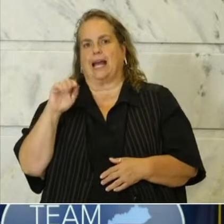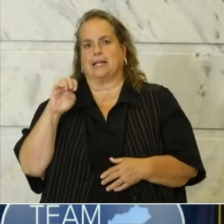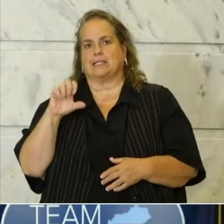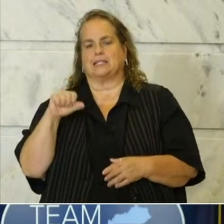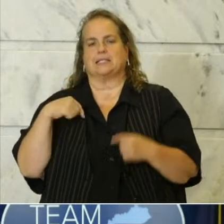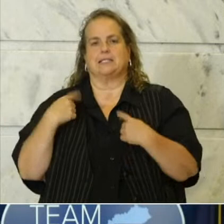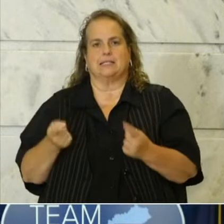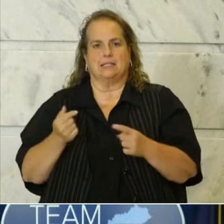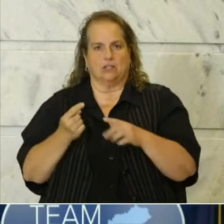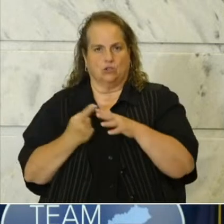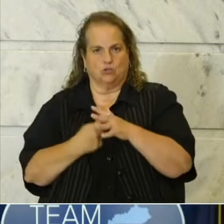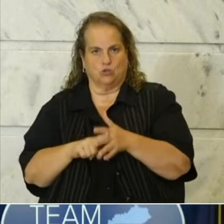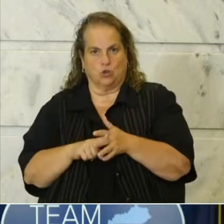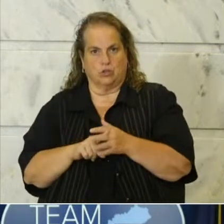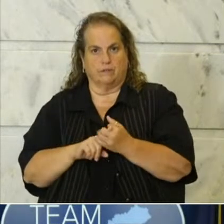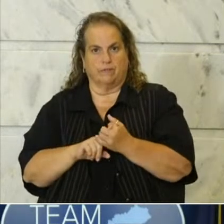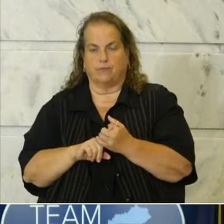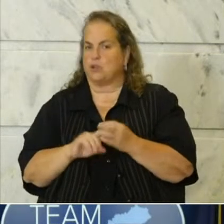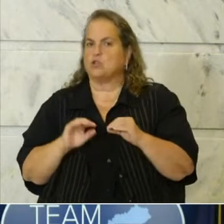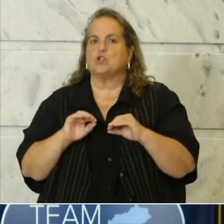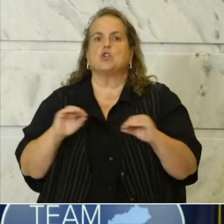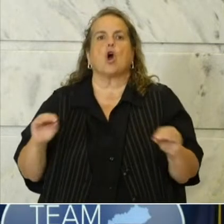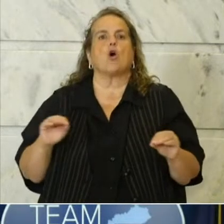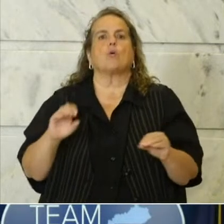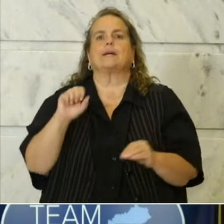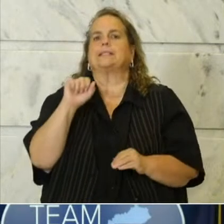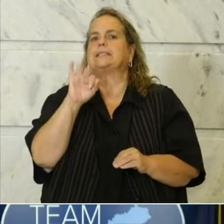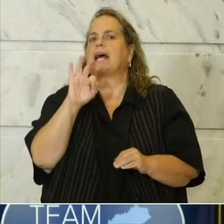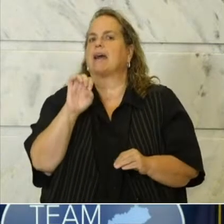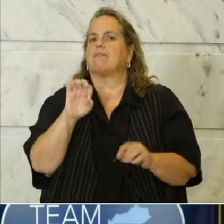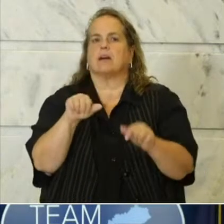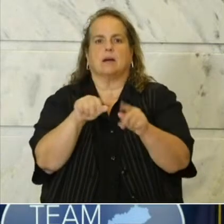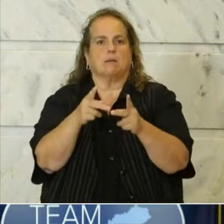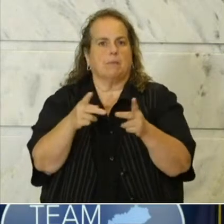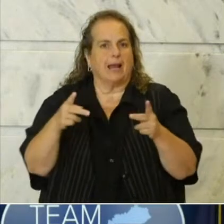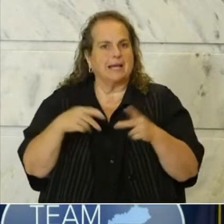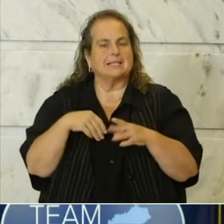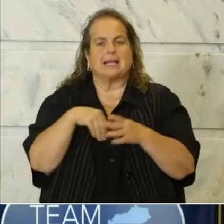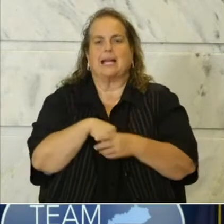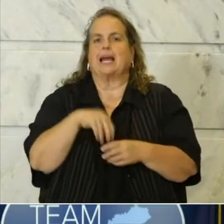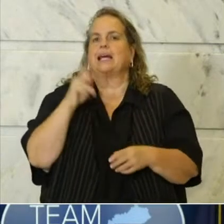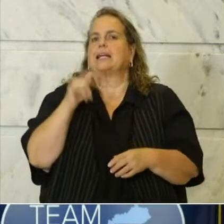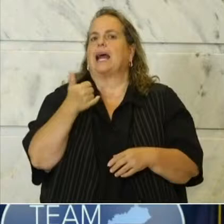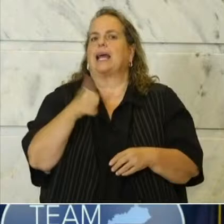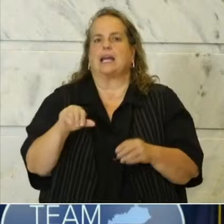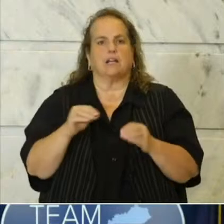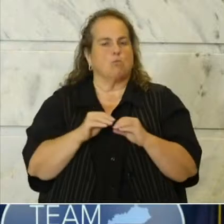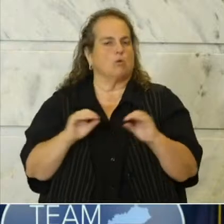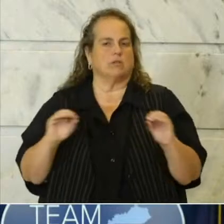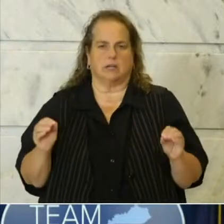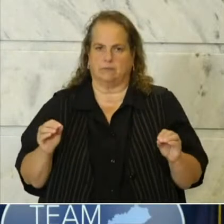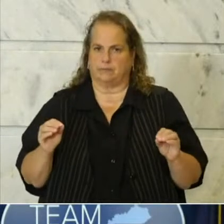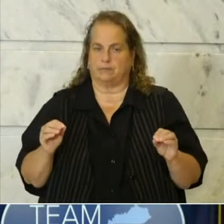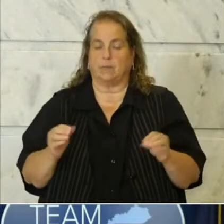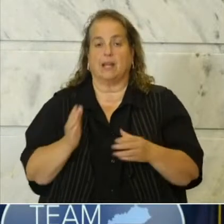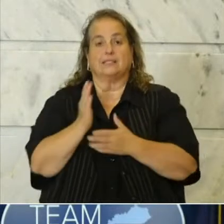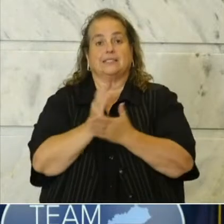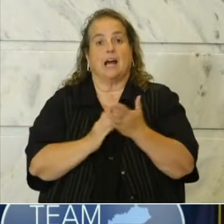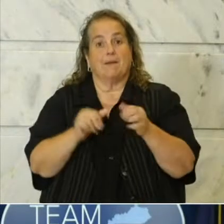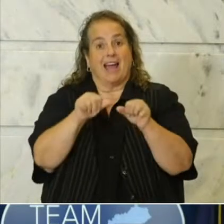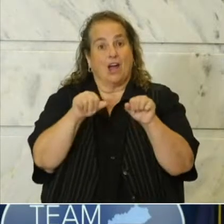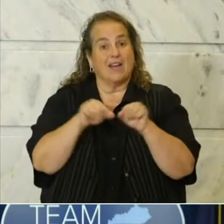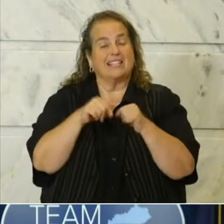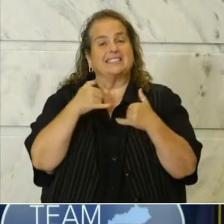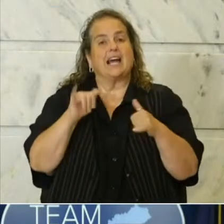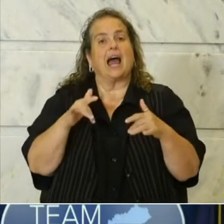this started. There is no safe region in Kentucky anymore, and some of these areas that are still the lighter